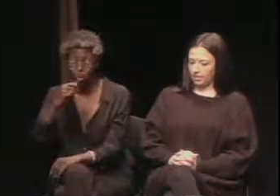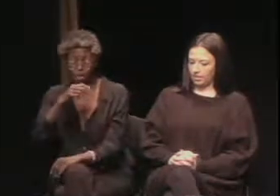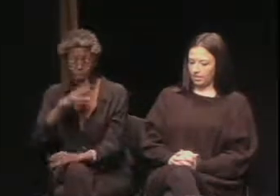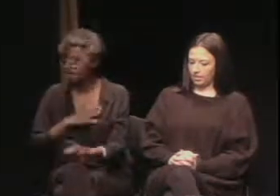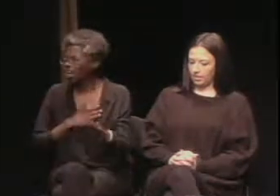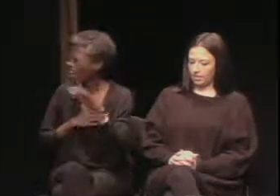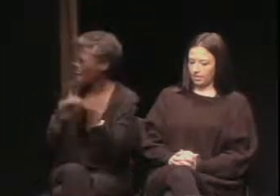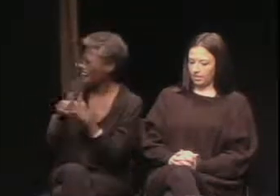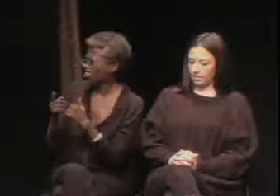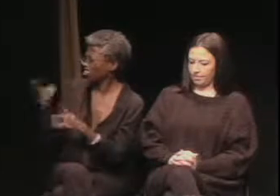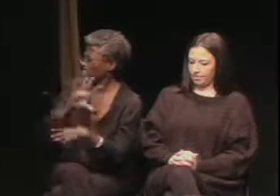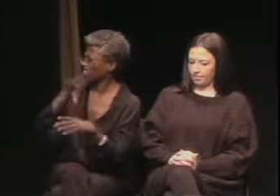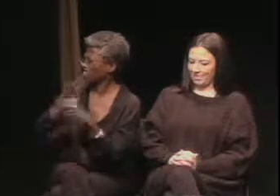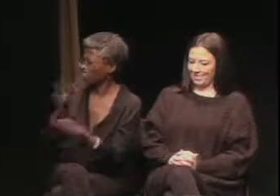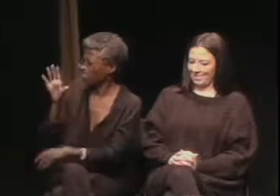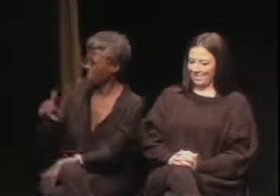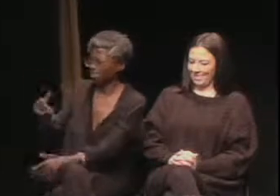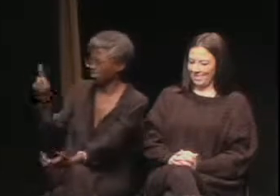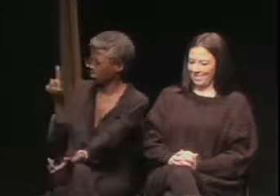now how did she get in?